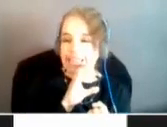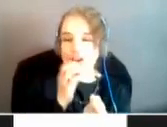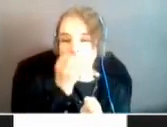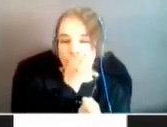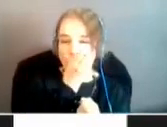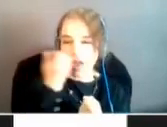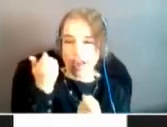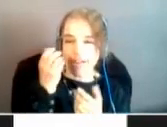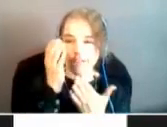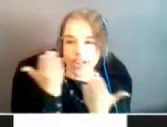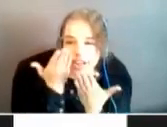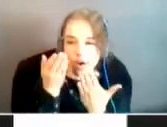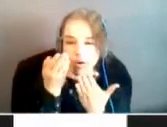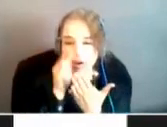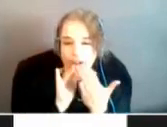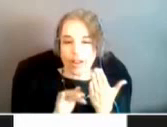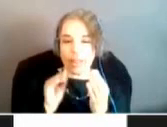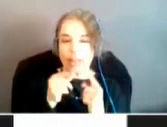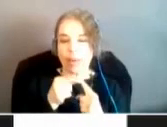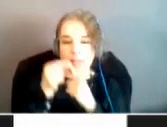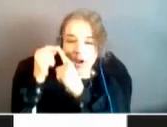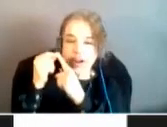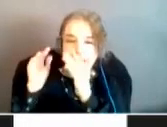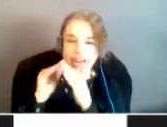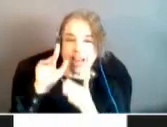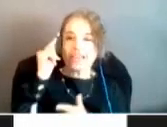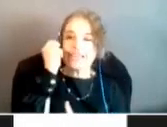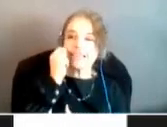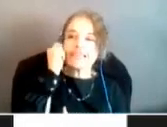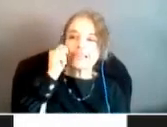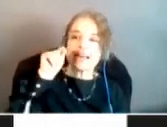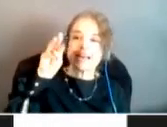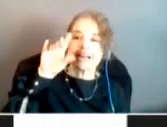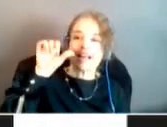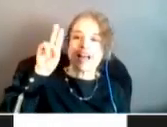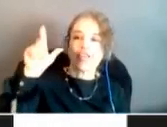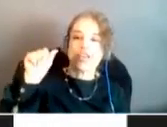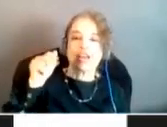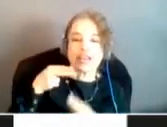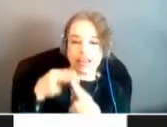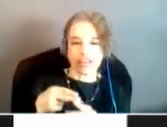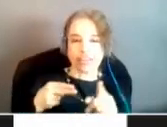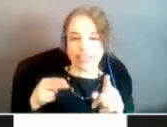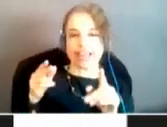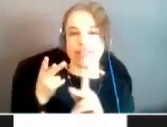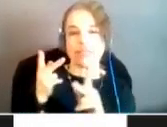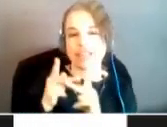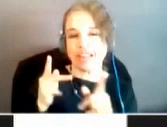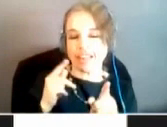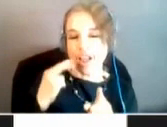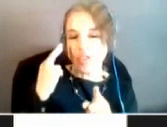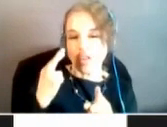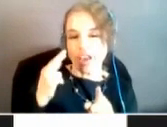few here. One in particular in the city of Temecula is offering a program called Staying in Touch. It's a